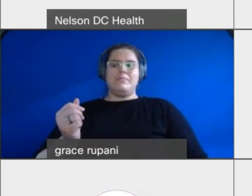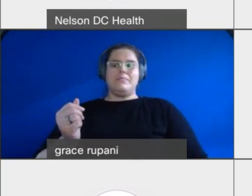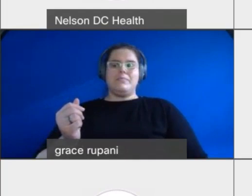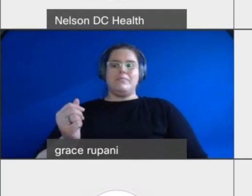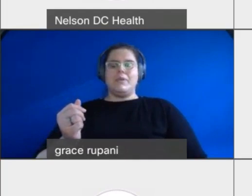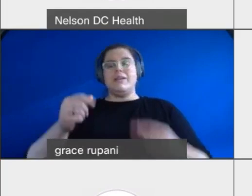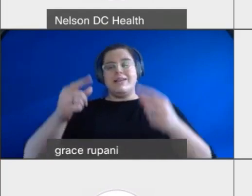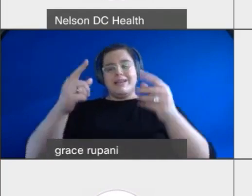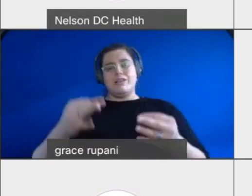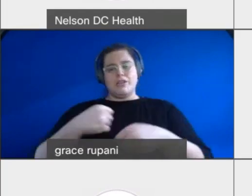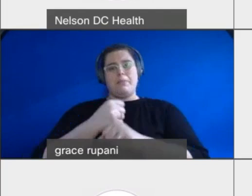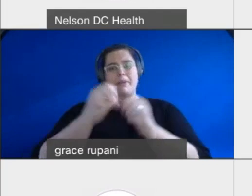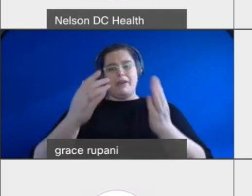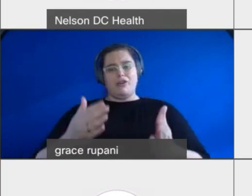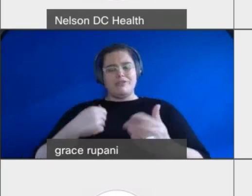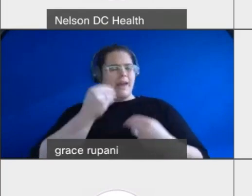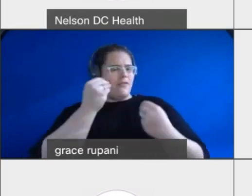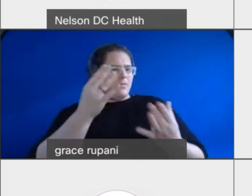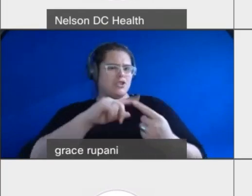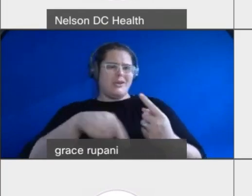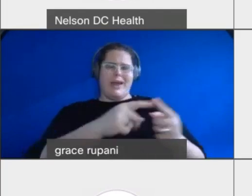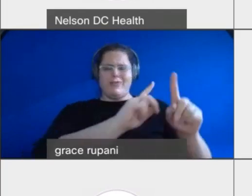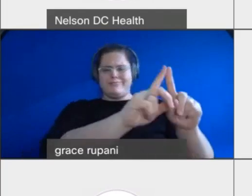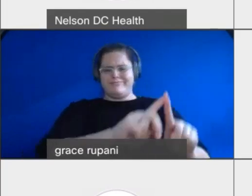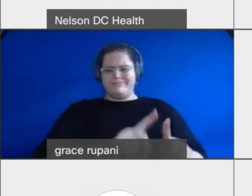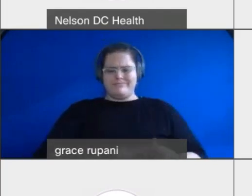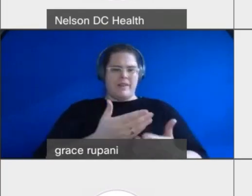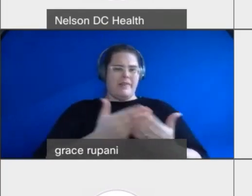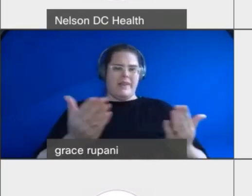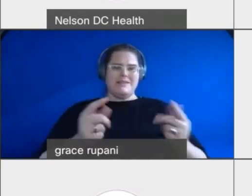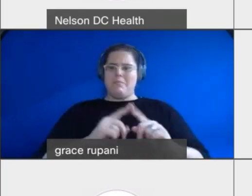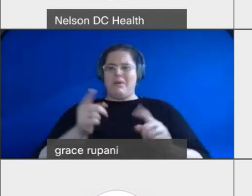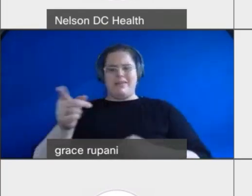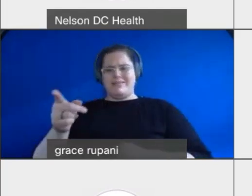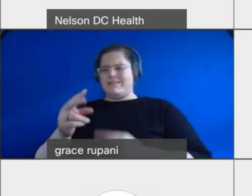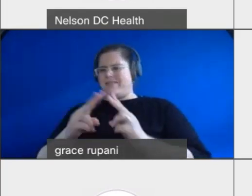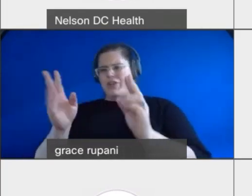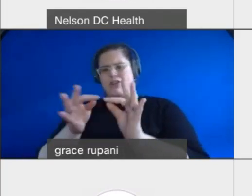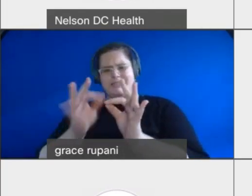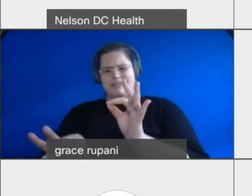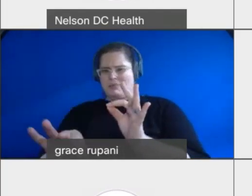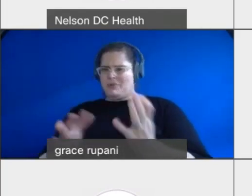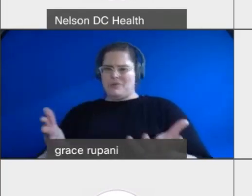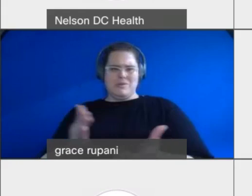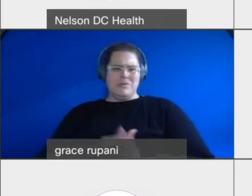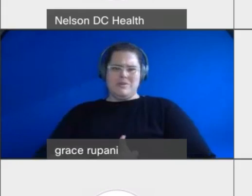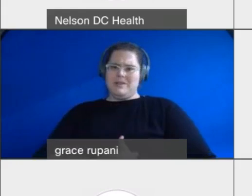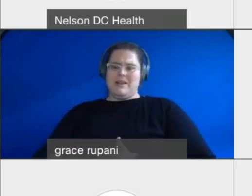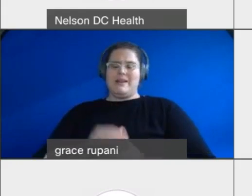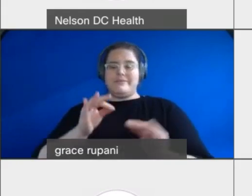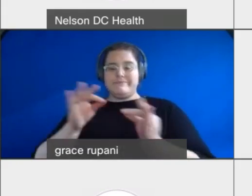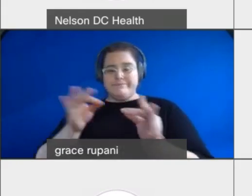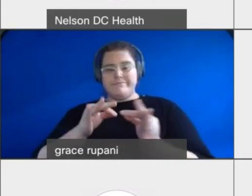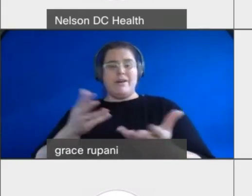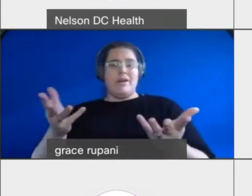have information on. So essentially, it breaks it down to a point like, what is a vaccine? What does a